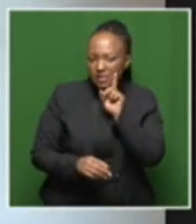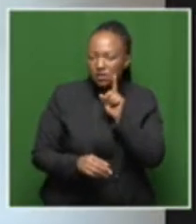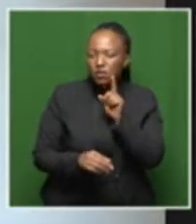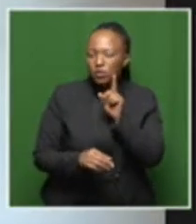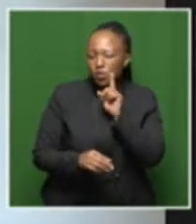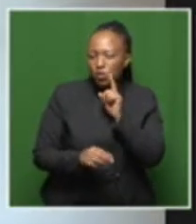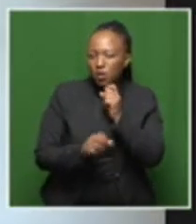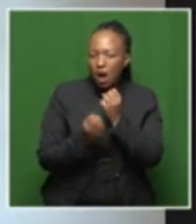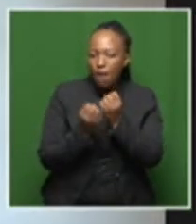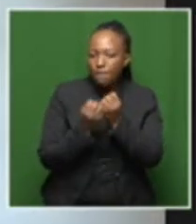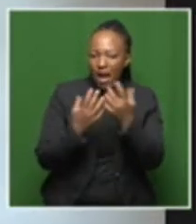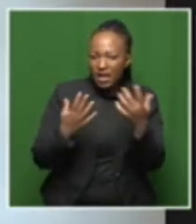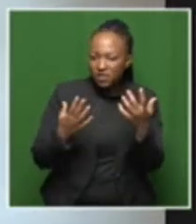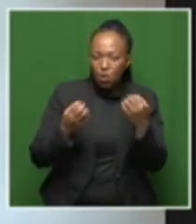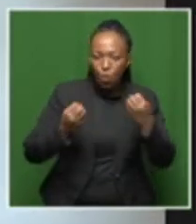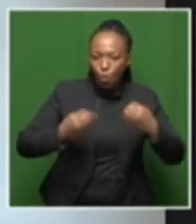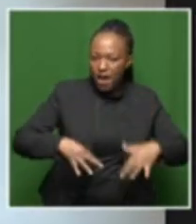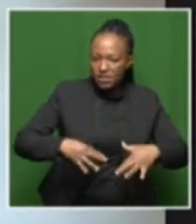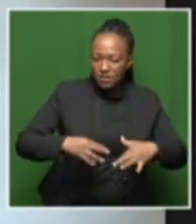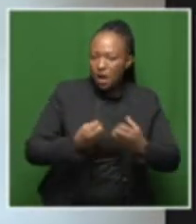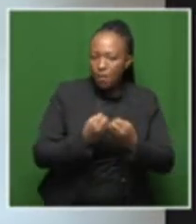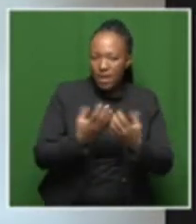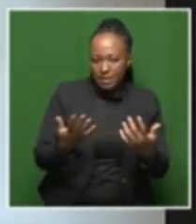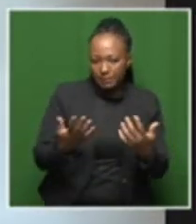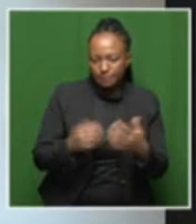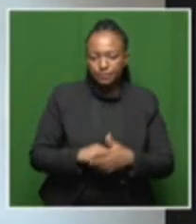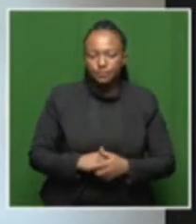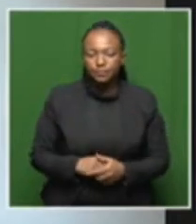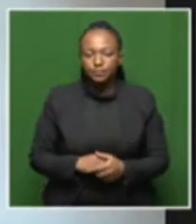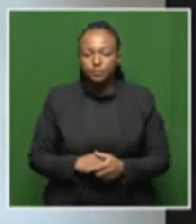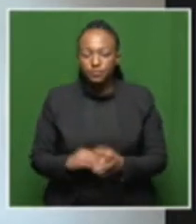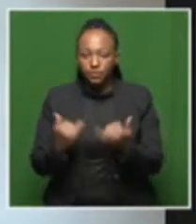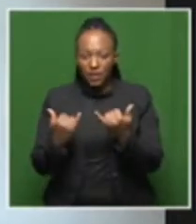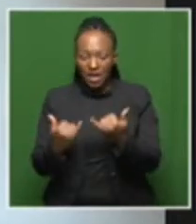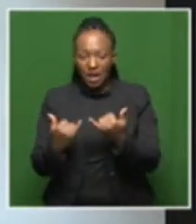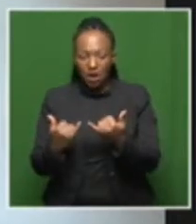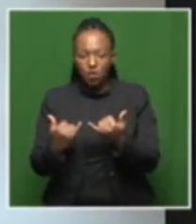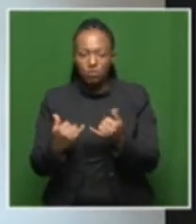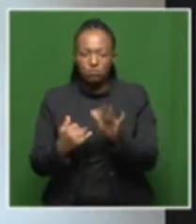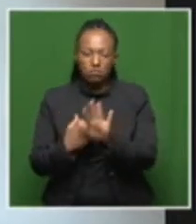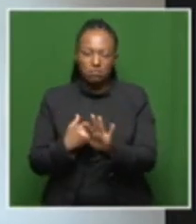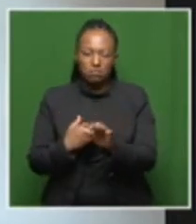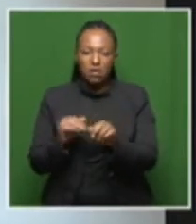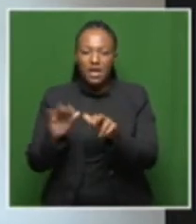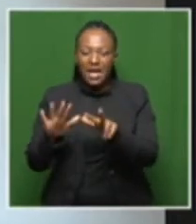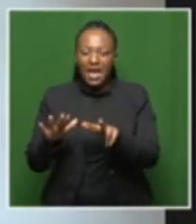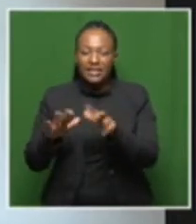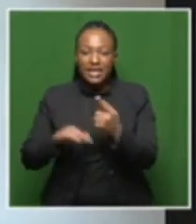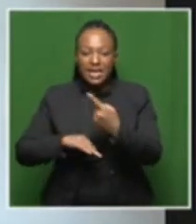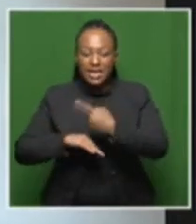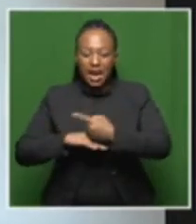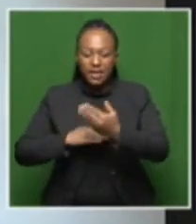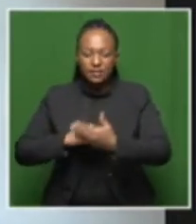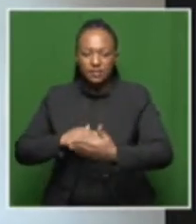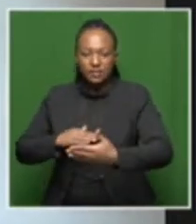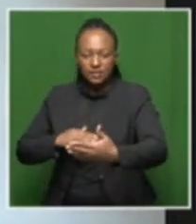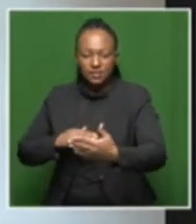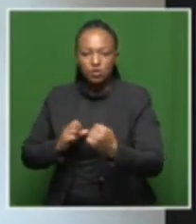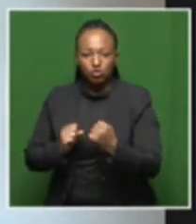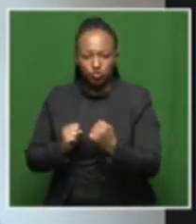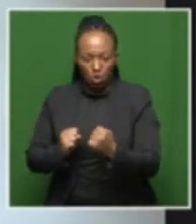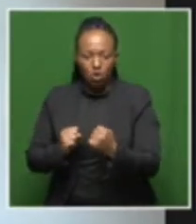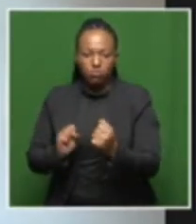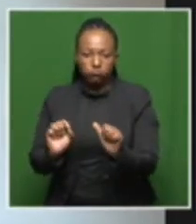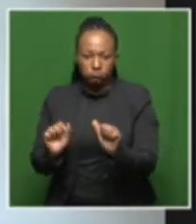much loss, how much wastage we are getting. So as we stand at the moment, that's about 18 days of vaccine, which is the strongest position